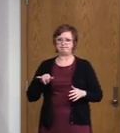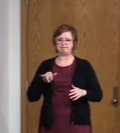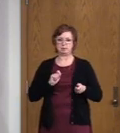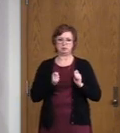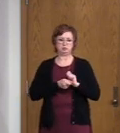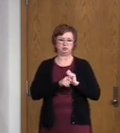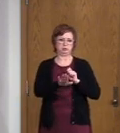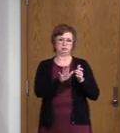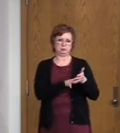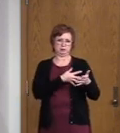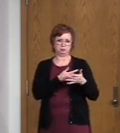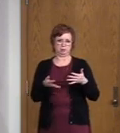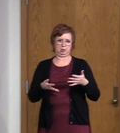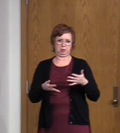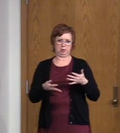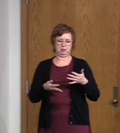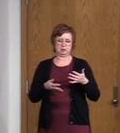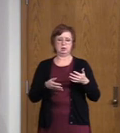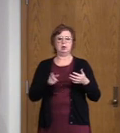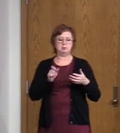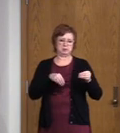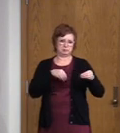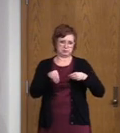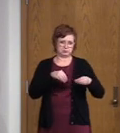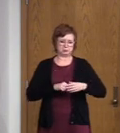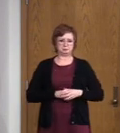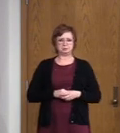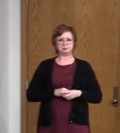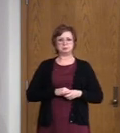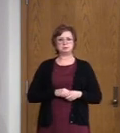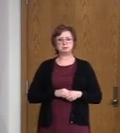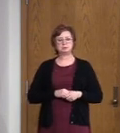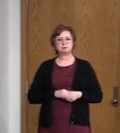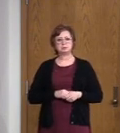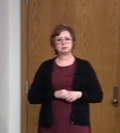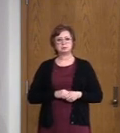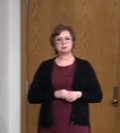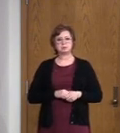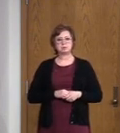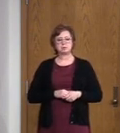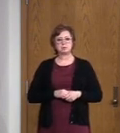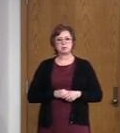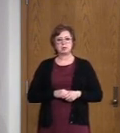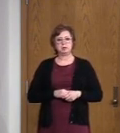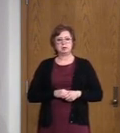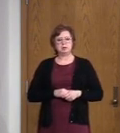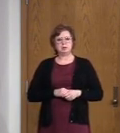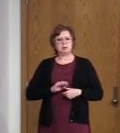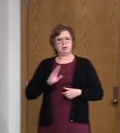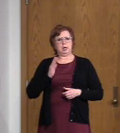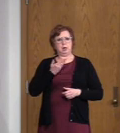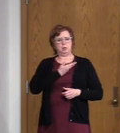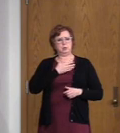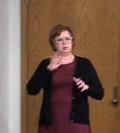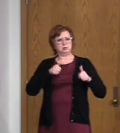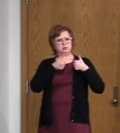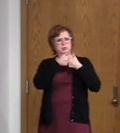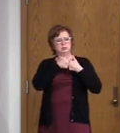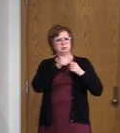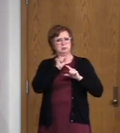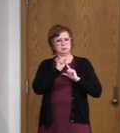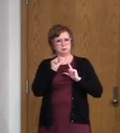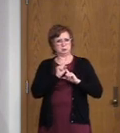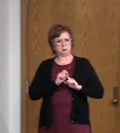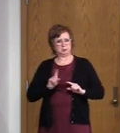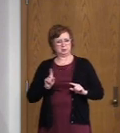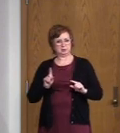getting things moving, but certainly, for us, the big challenge is how do you give people vaccine when